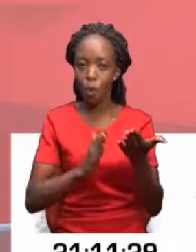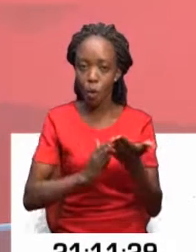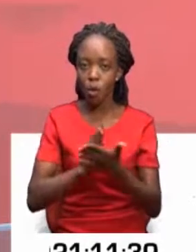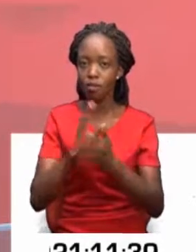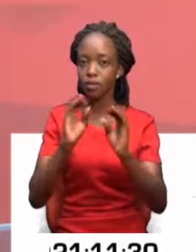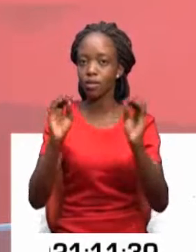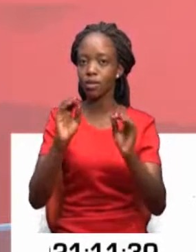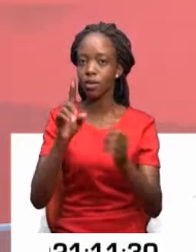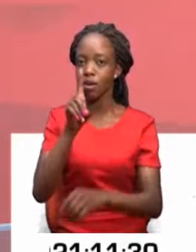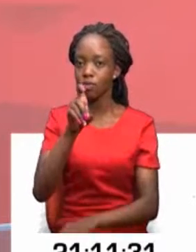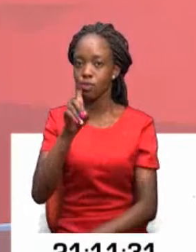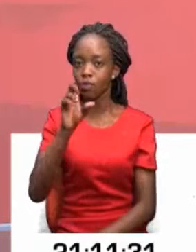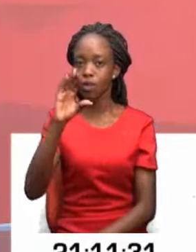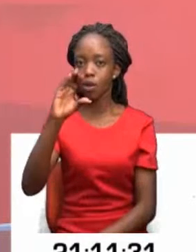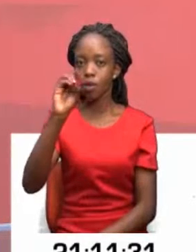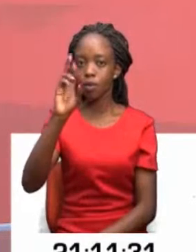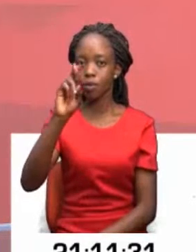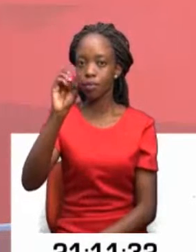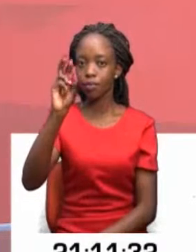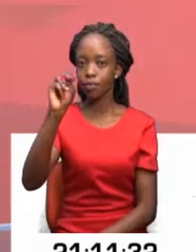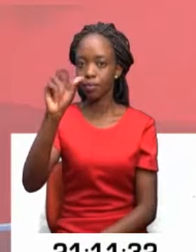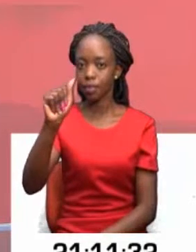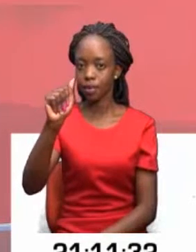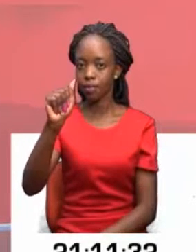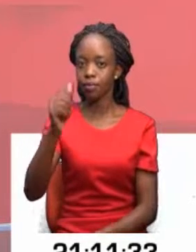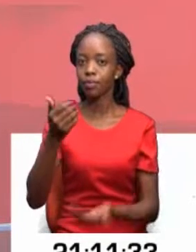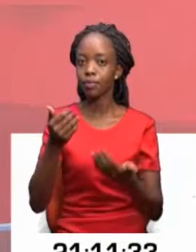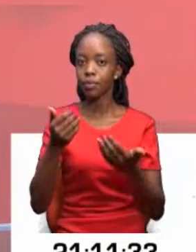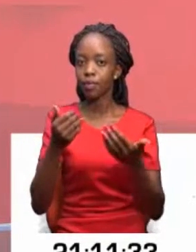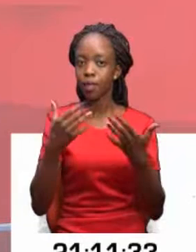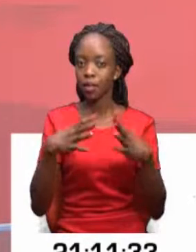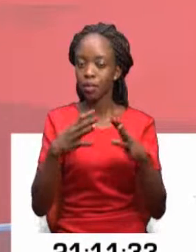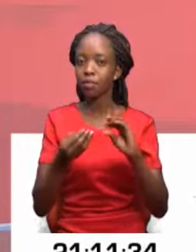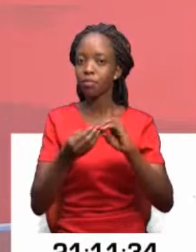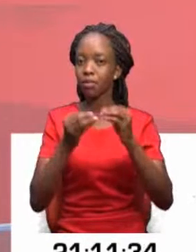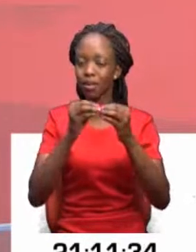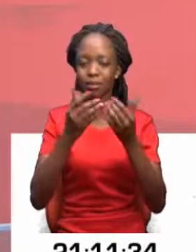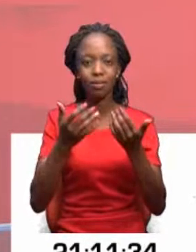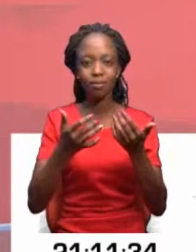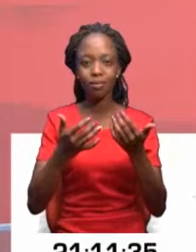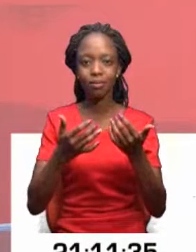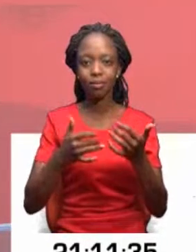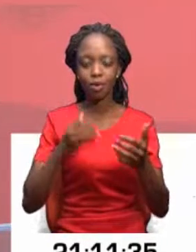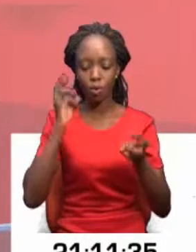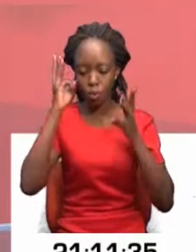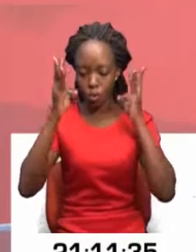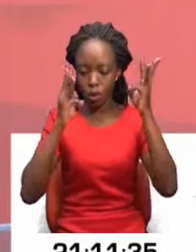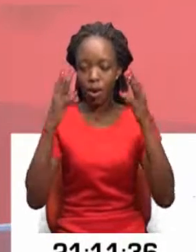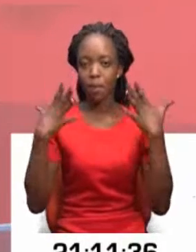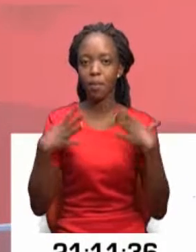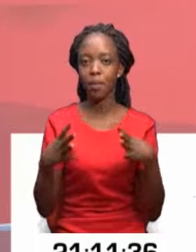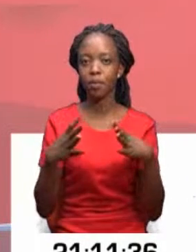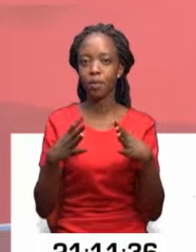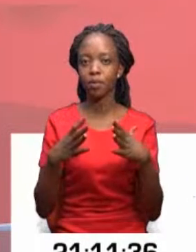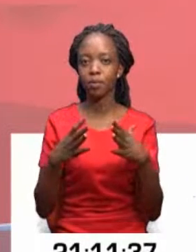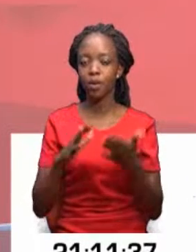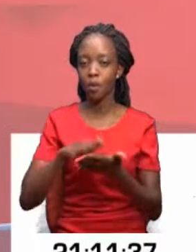coronavirus victims, recently the disease has wreaked havoc among Kenyans. Josh Onsari with more on that